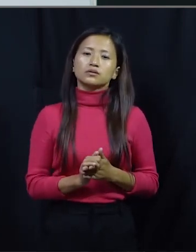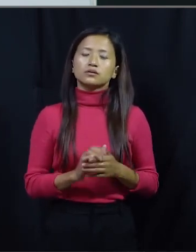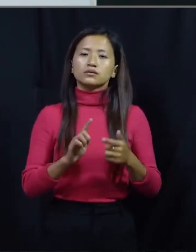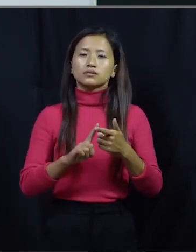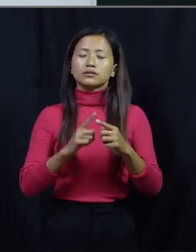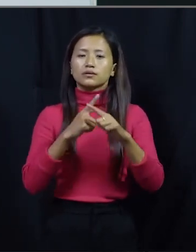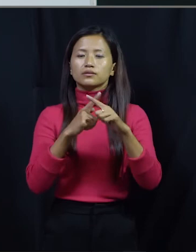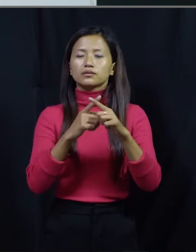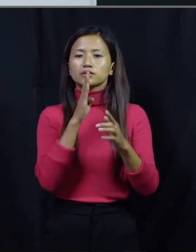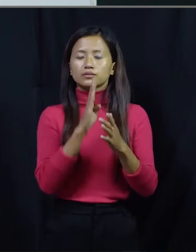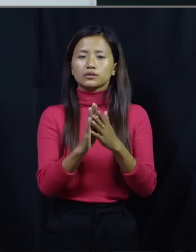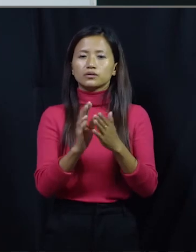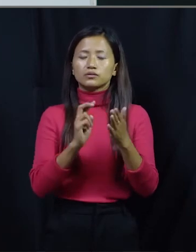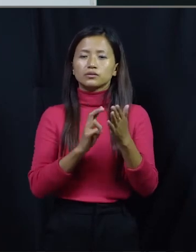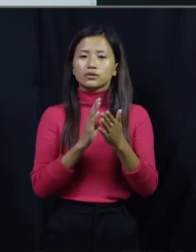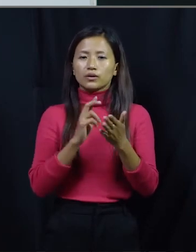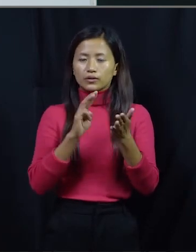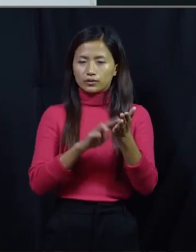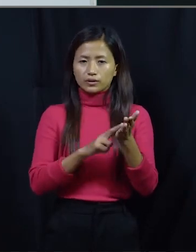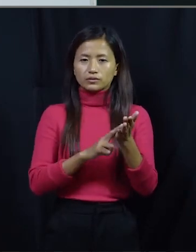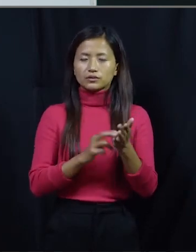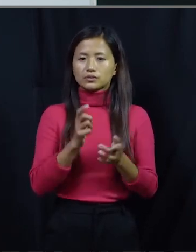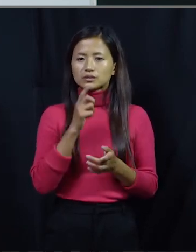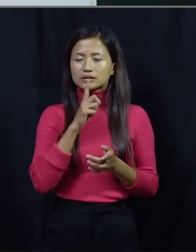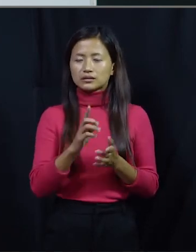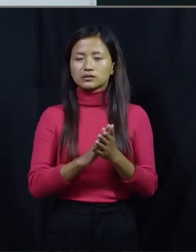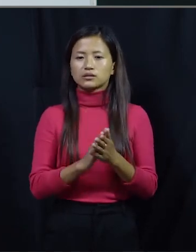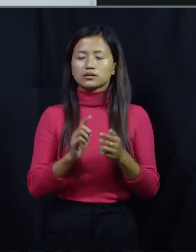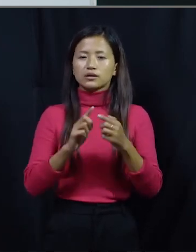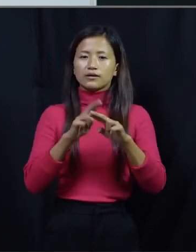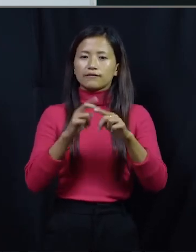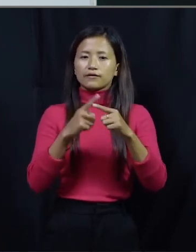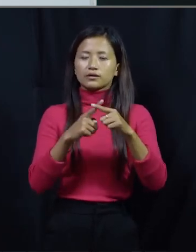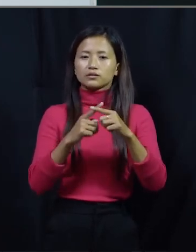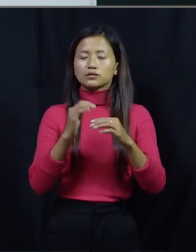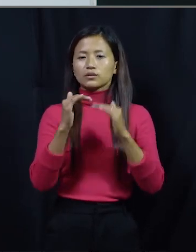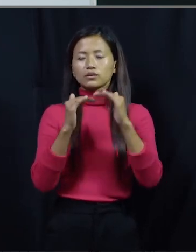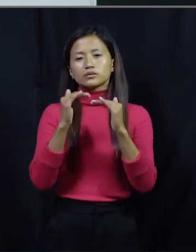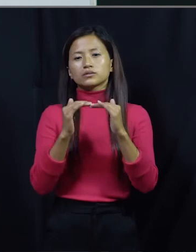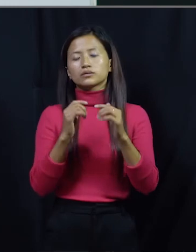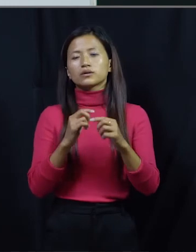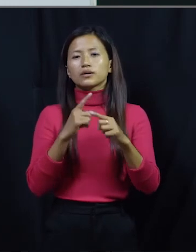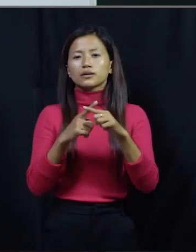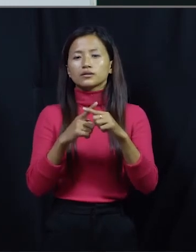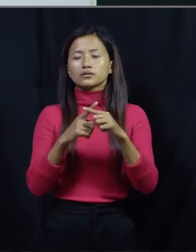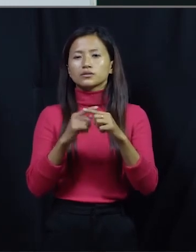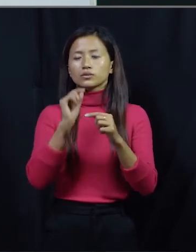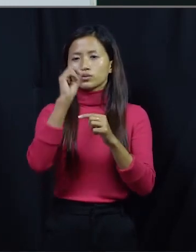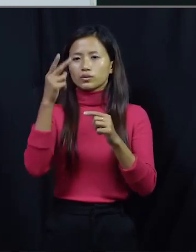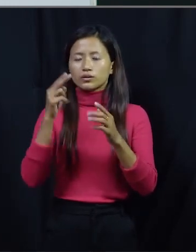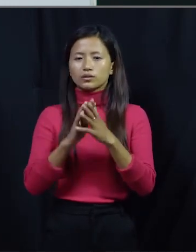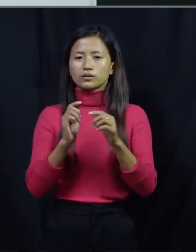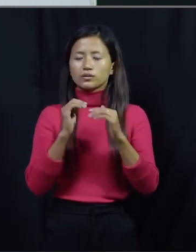x belongs to n such that fx equal to x square equal to 2.